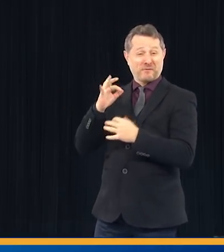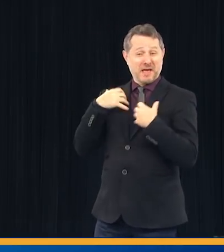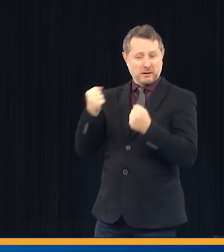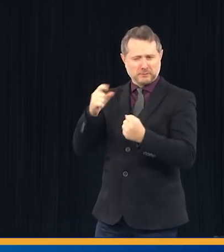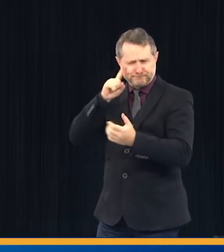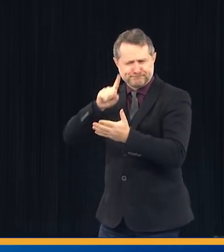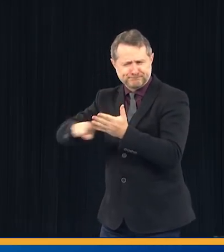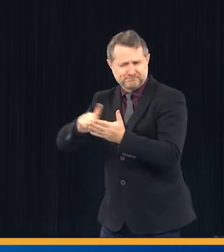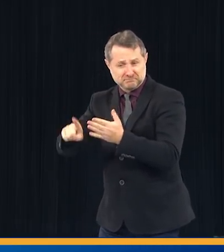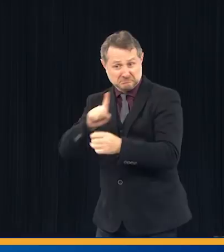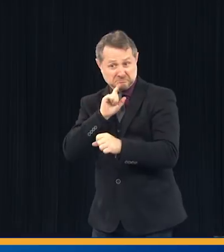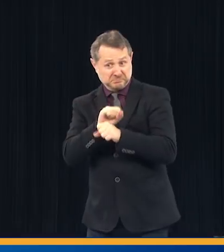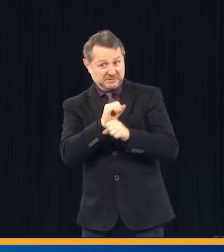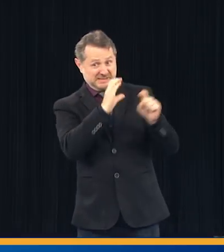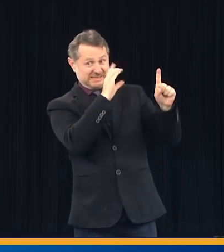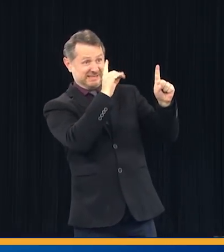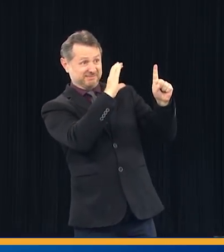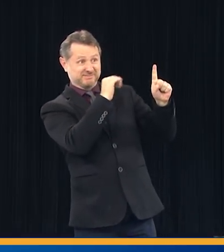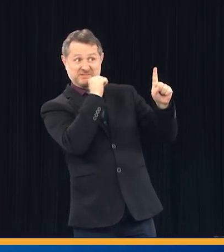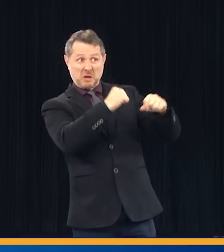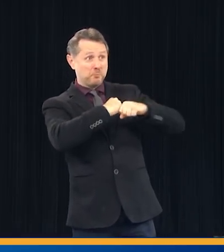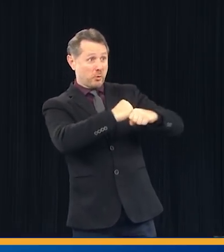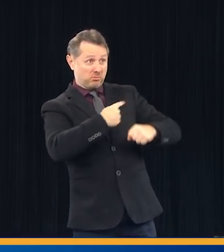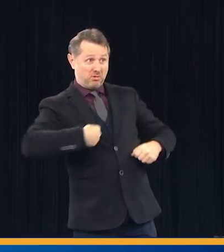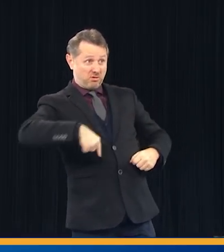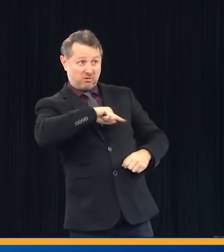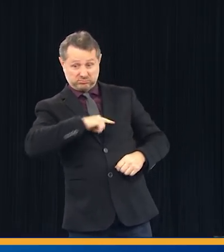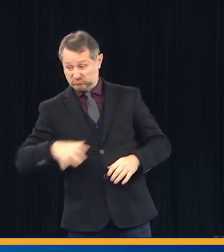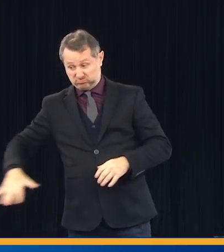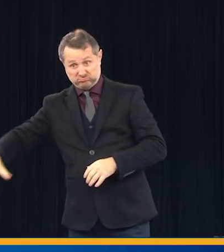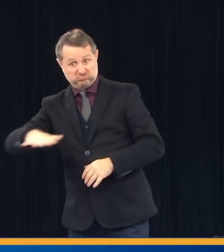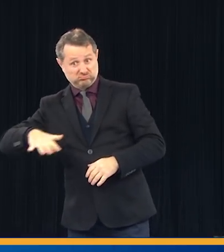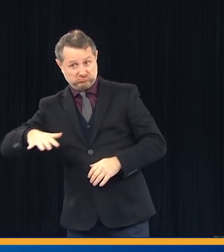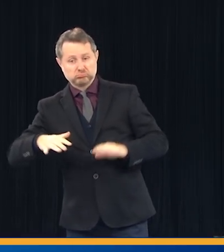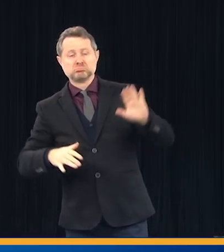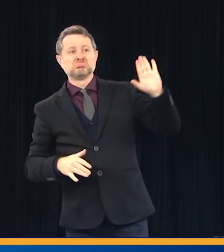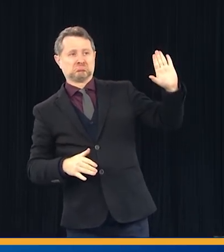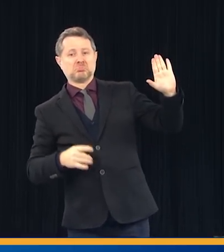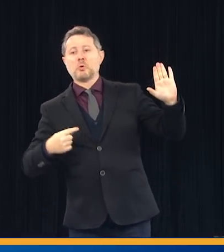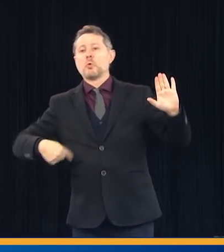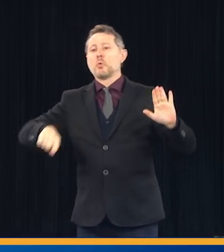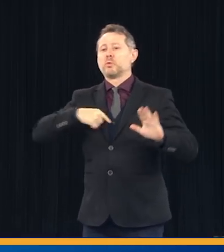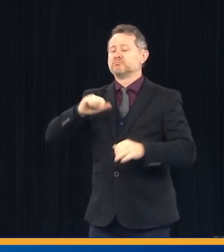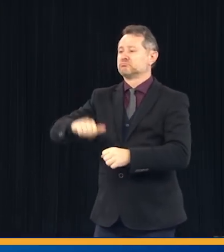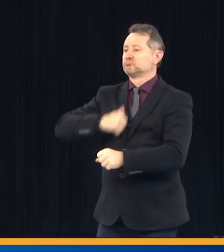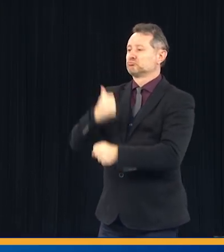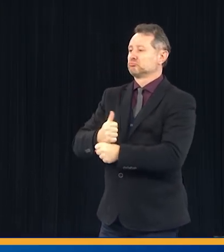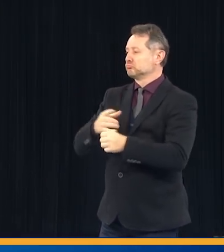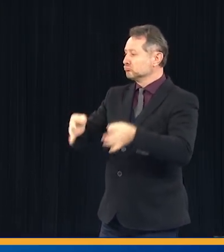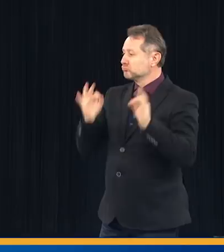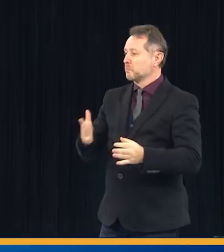don't protect healthcare professionals, then we will put our own guidelines in place.